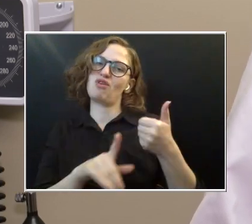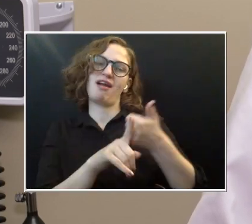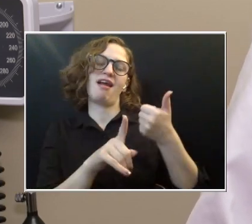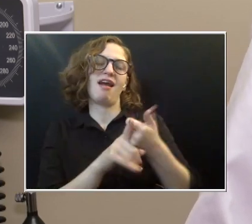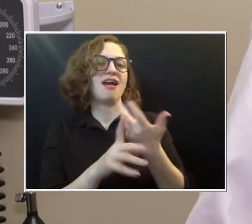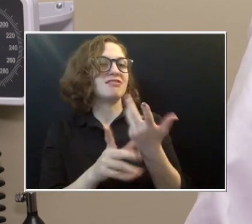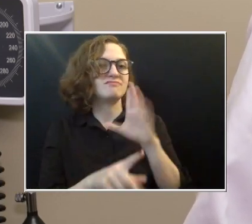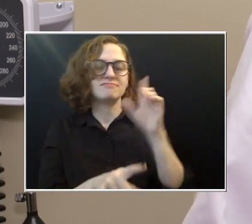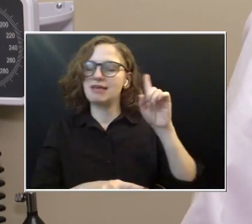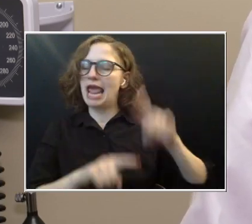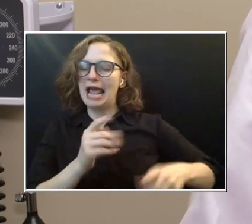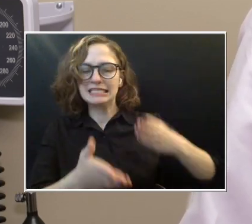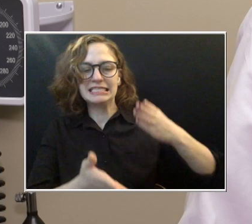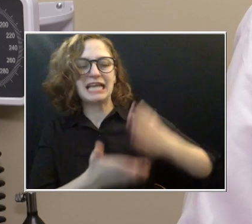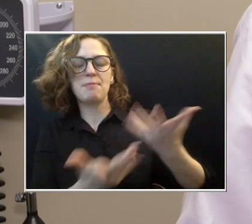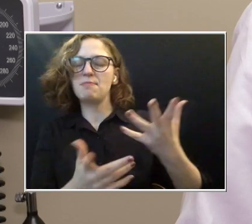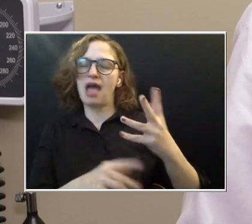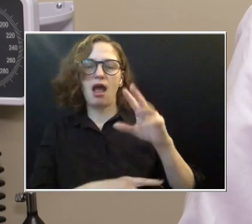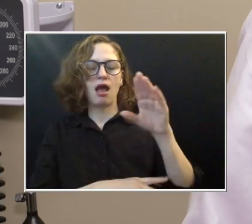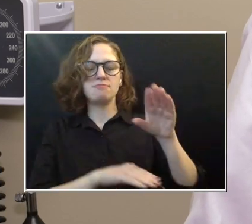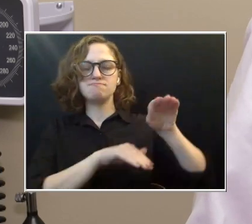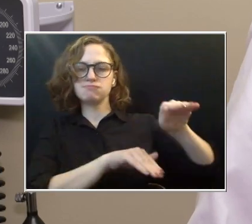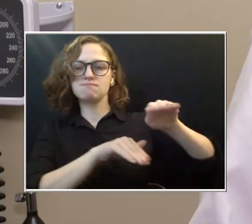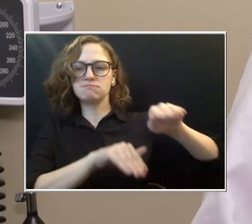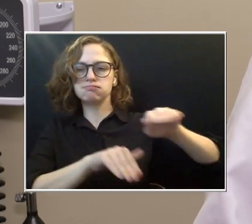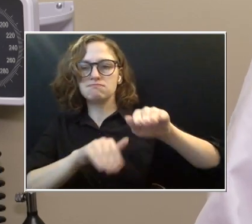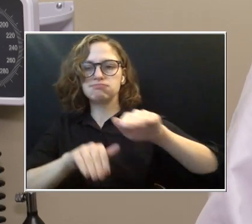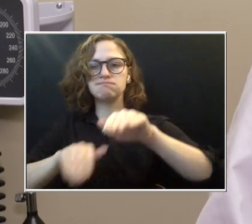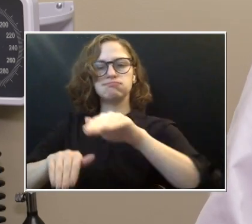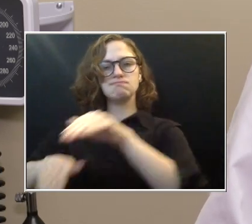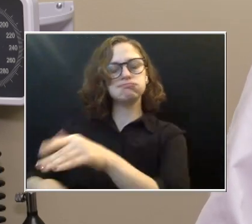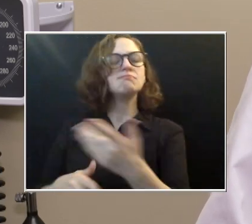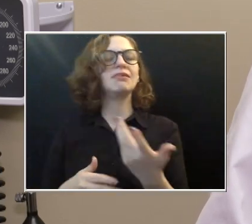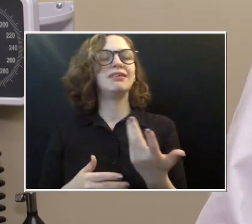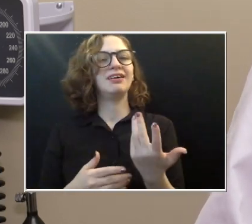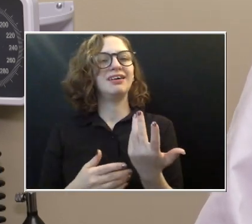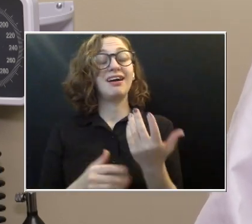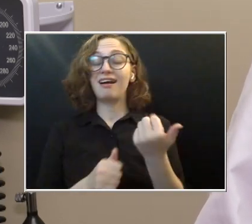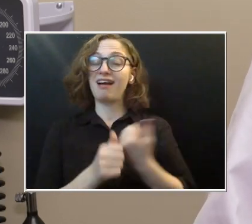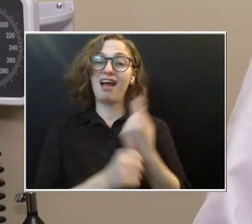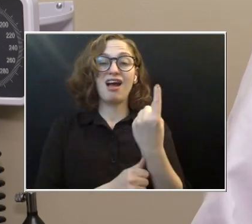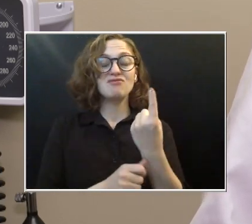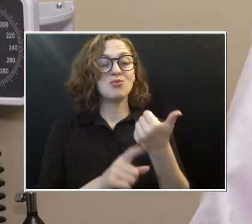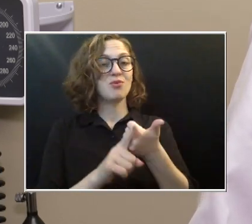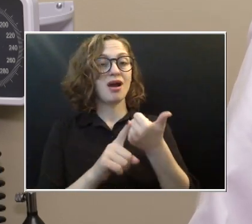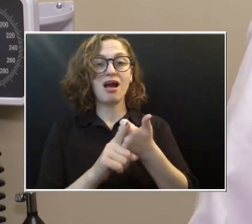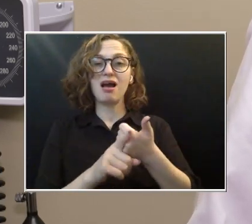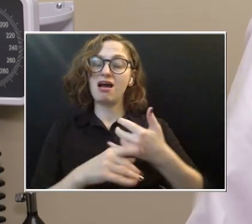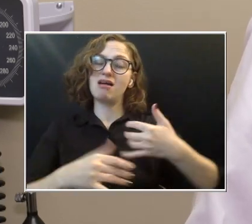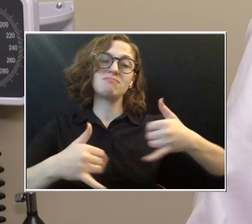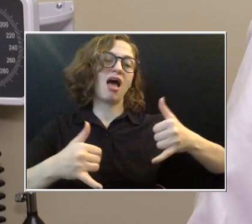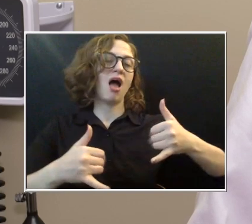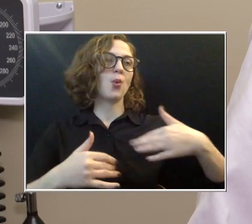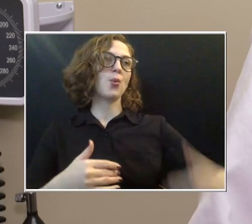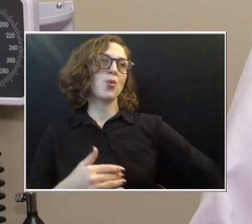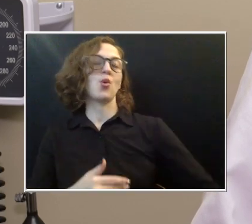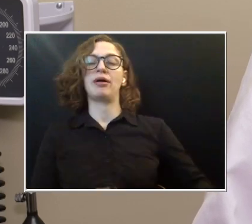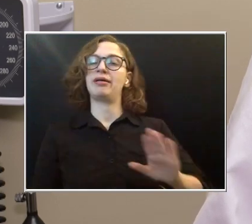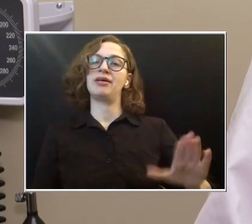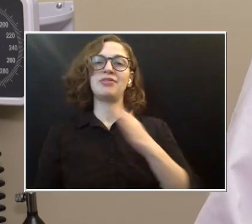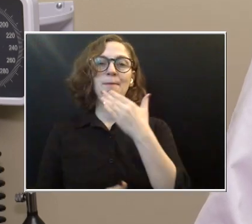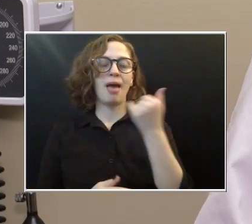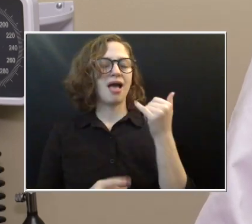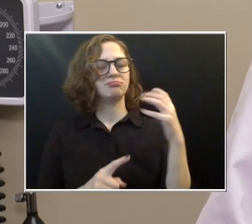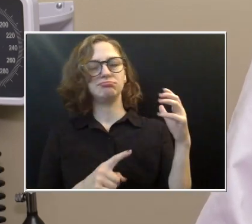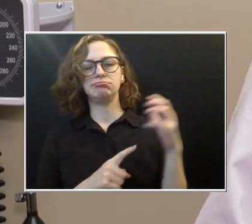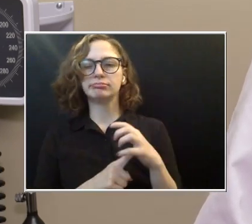playoffs, and everyone is really playing at a very high level, and so I'm